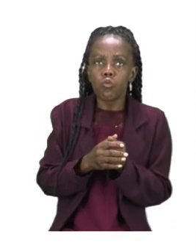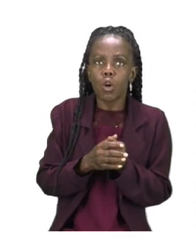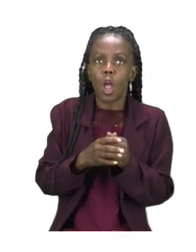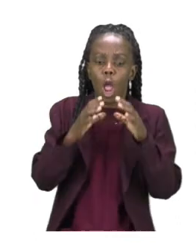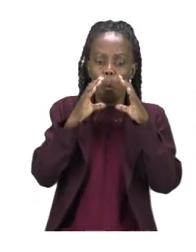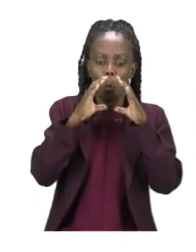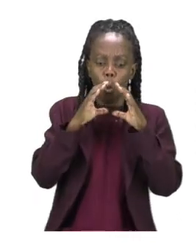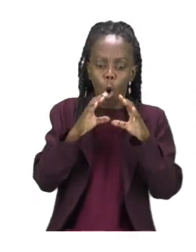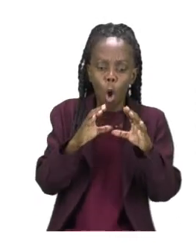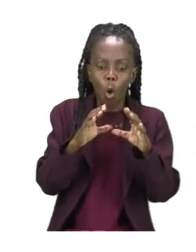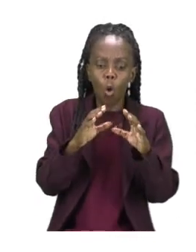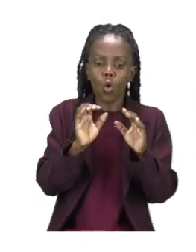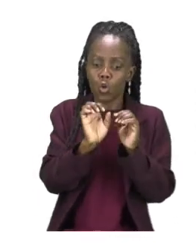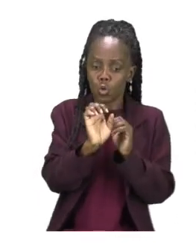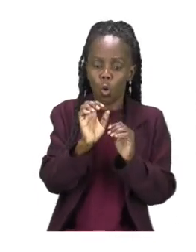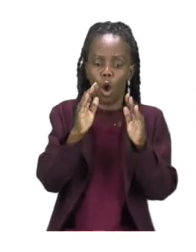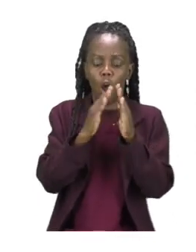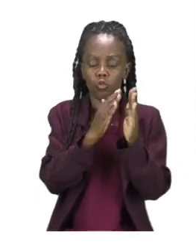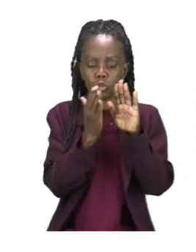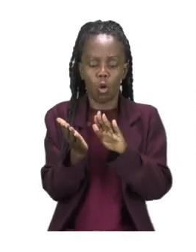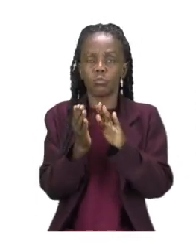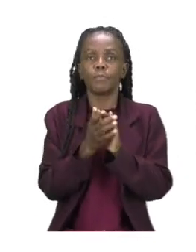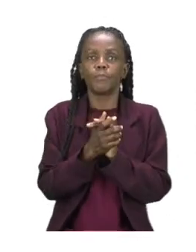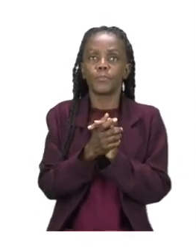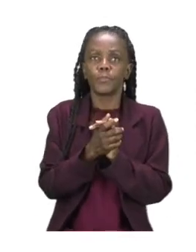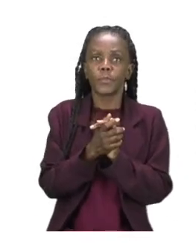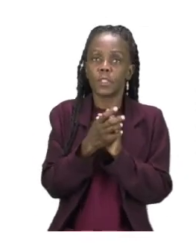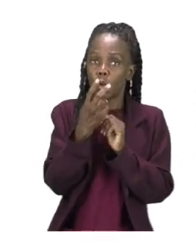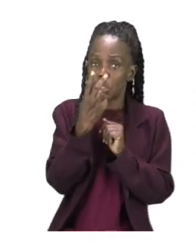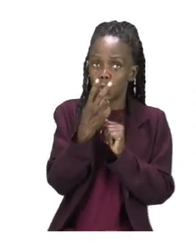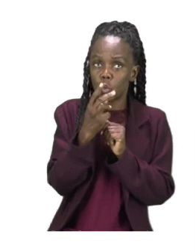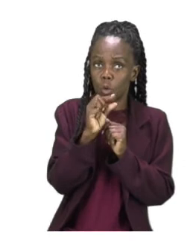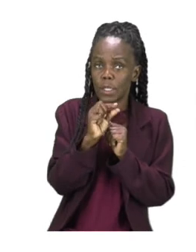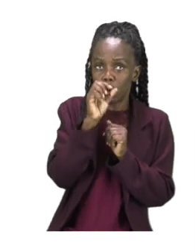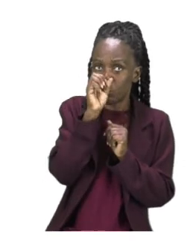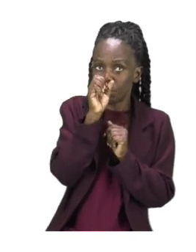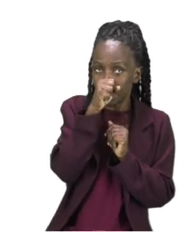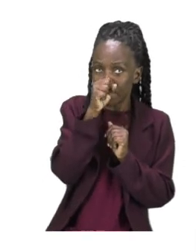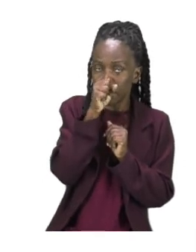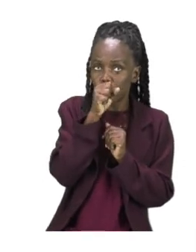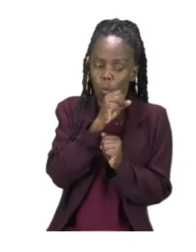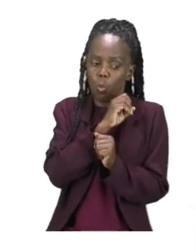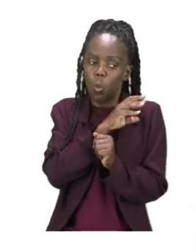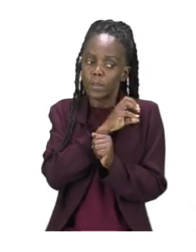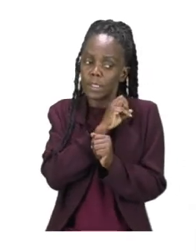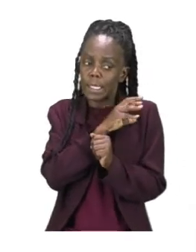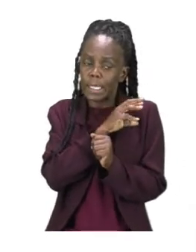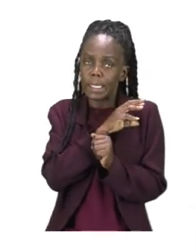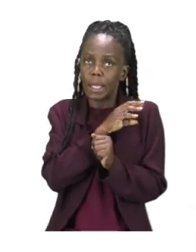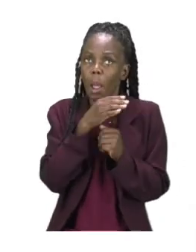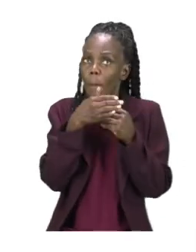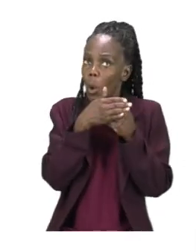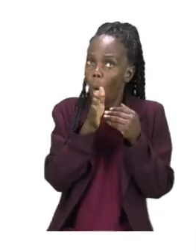house down." The two pigs were very scared, but they did not open the